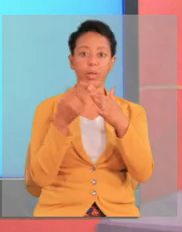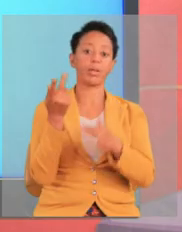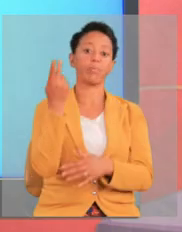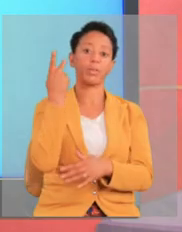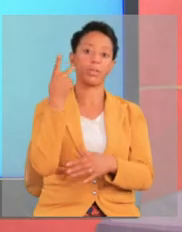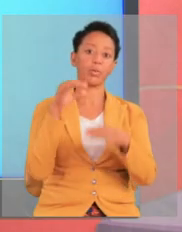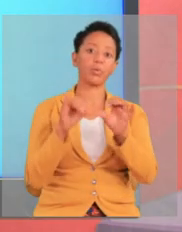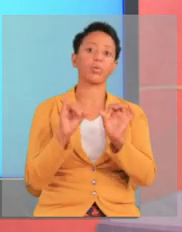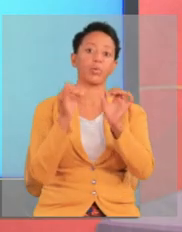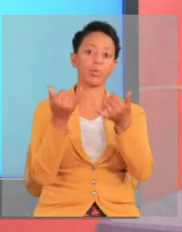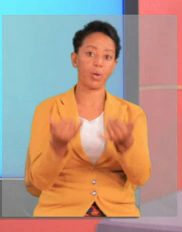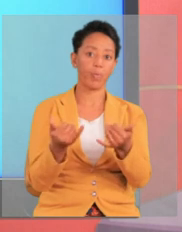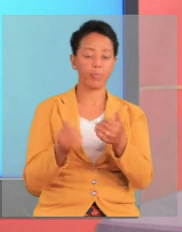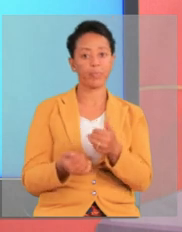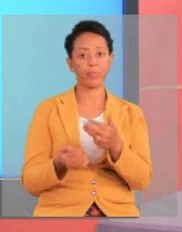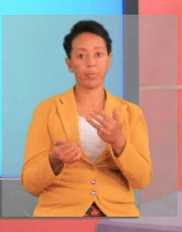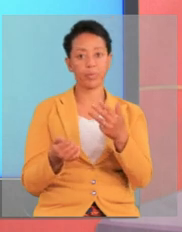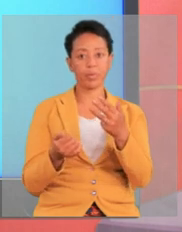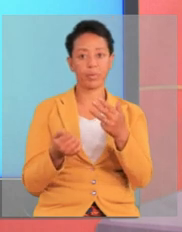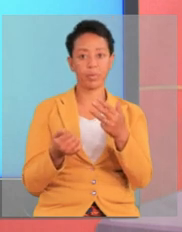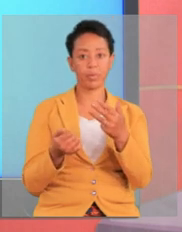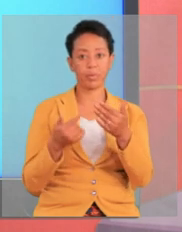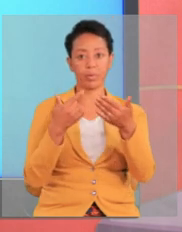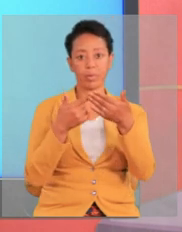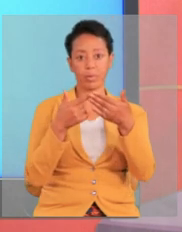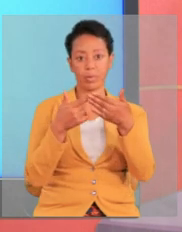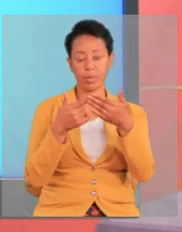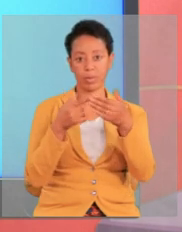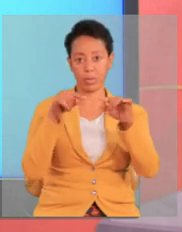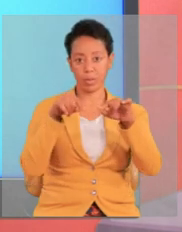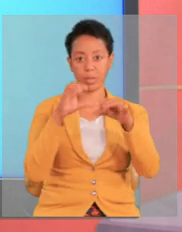and continuing up to now. And that's all we have